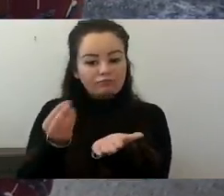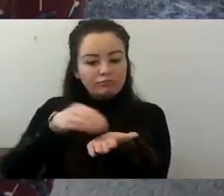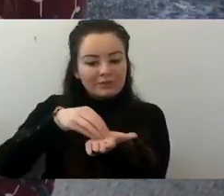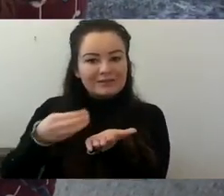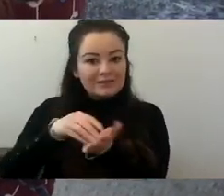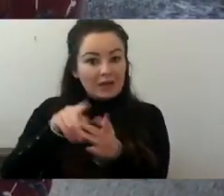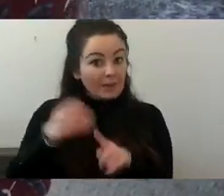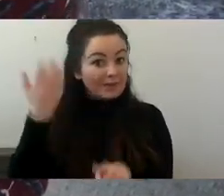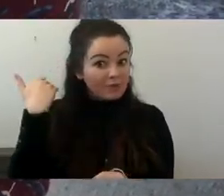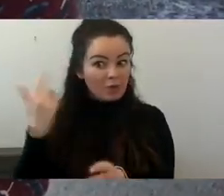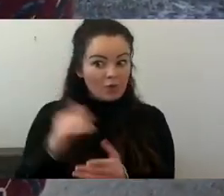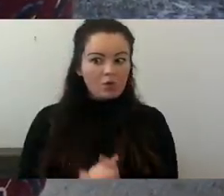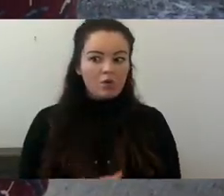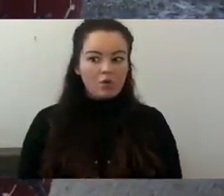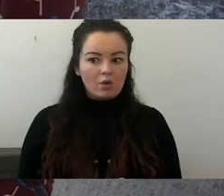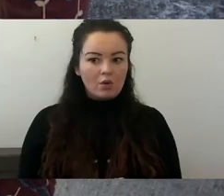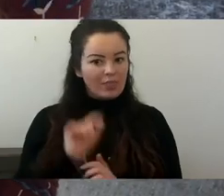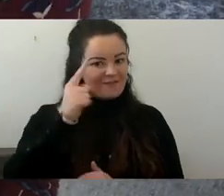well. So